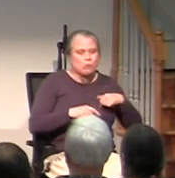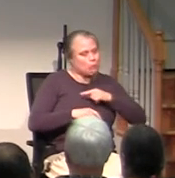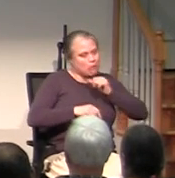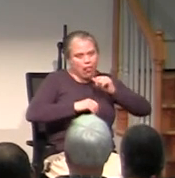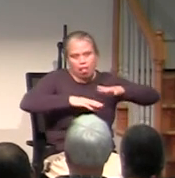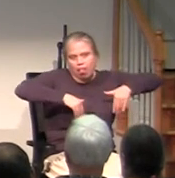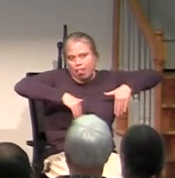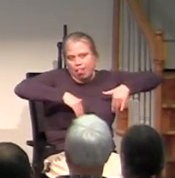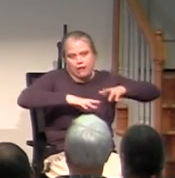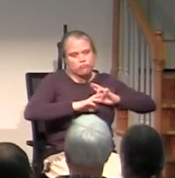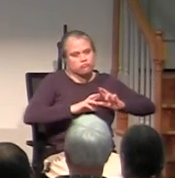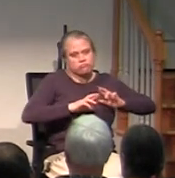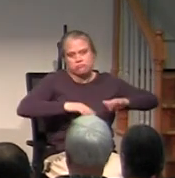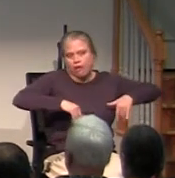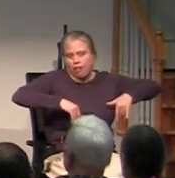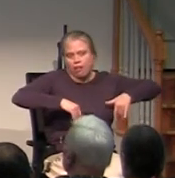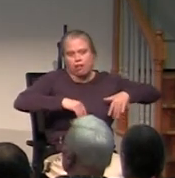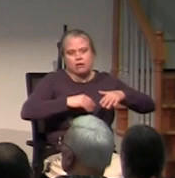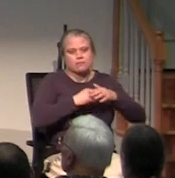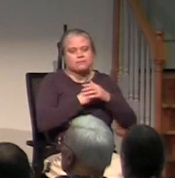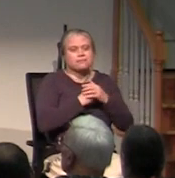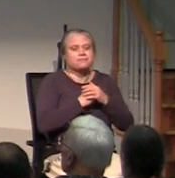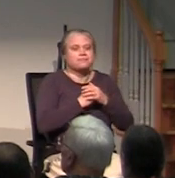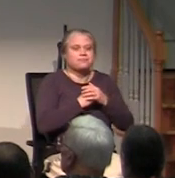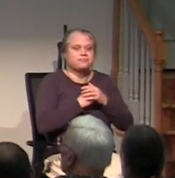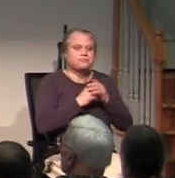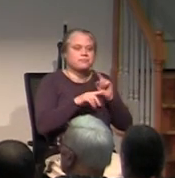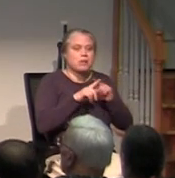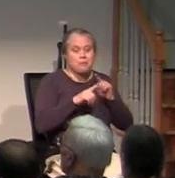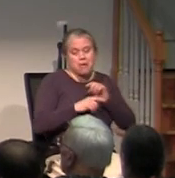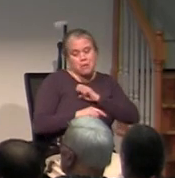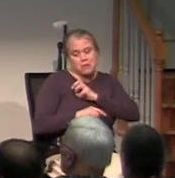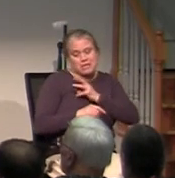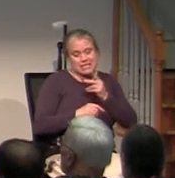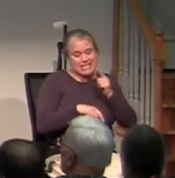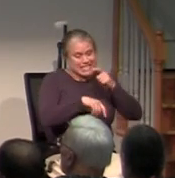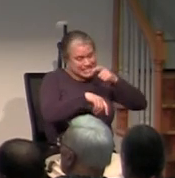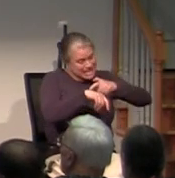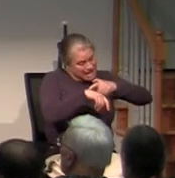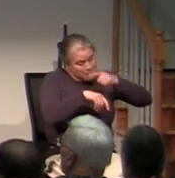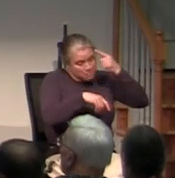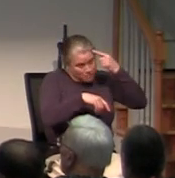she said the time of the latter rain had come.